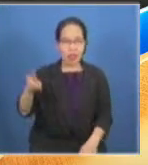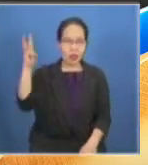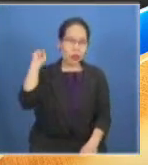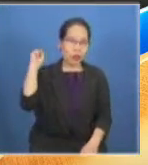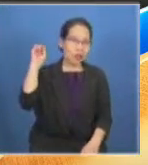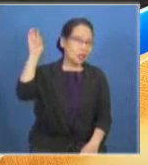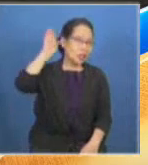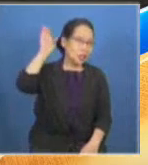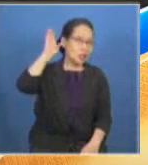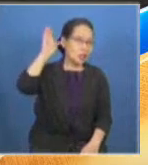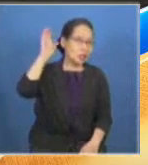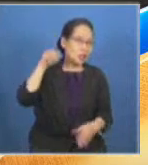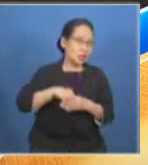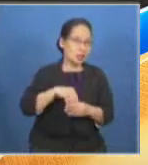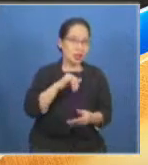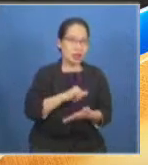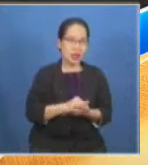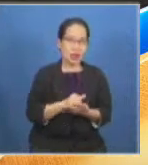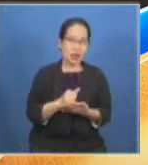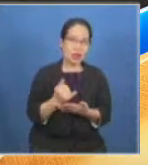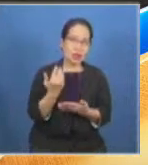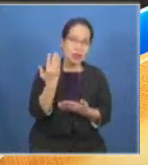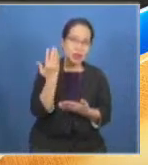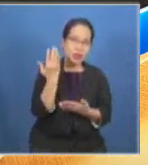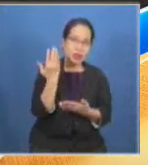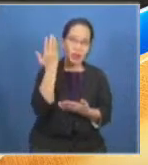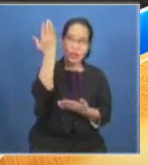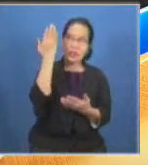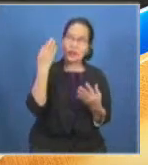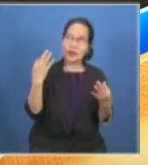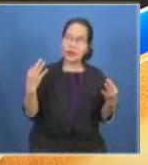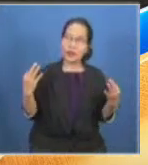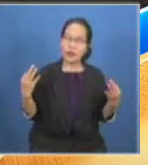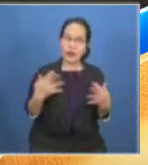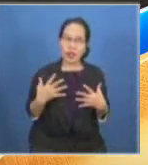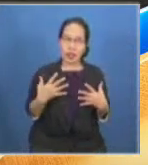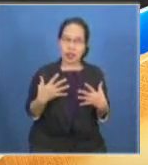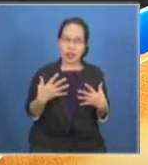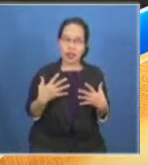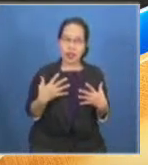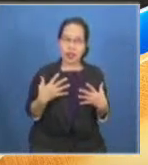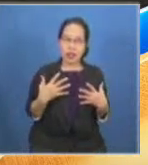and was heard in that he feared.